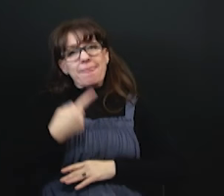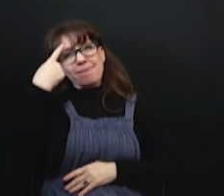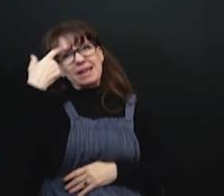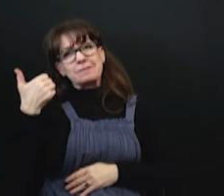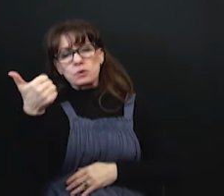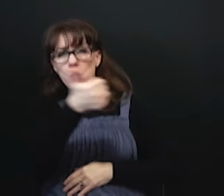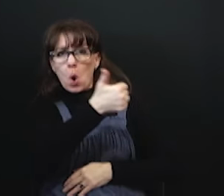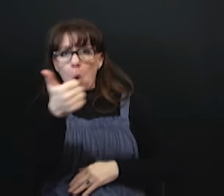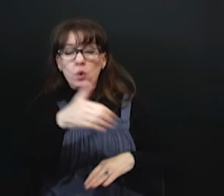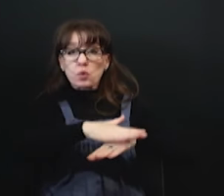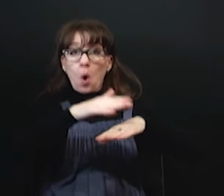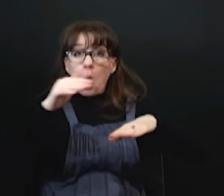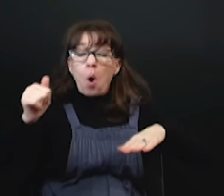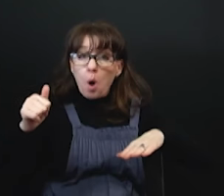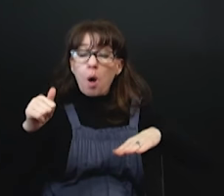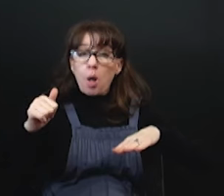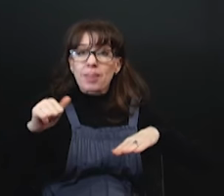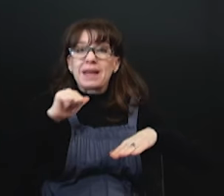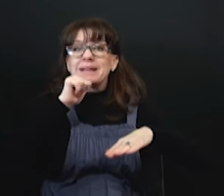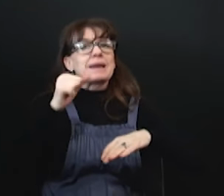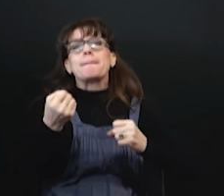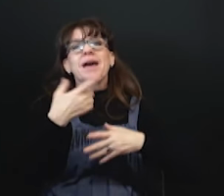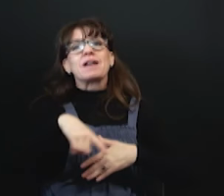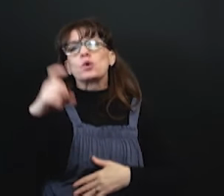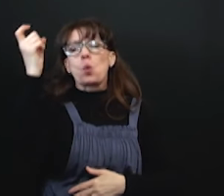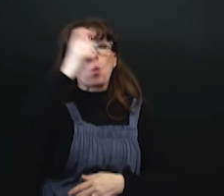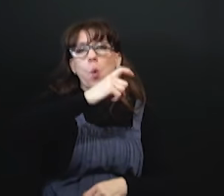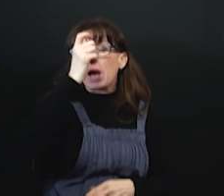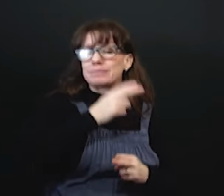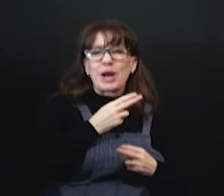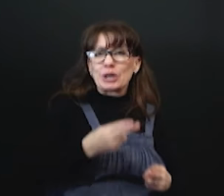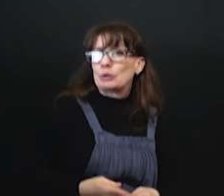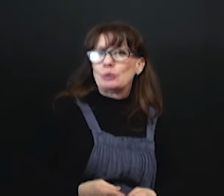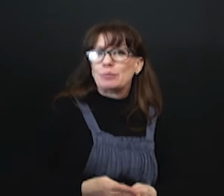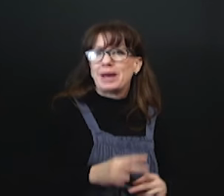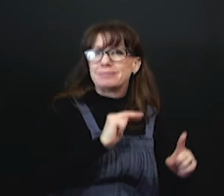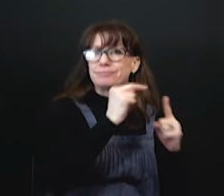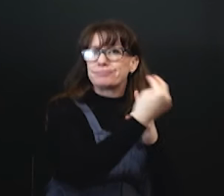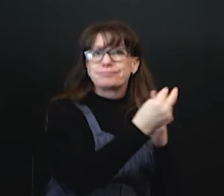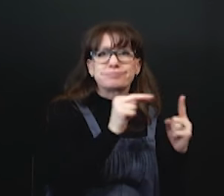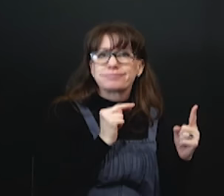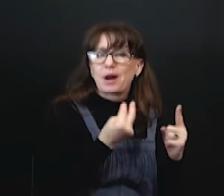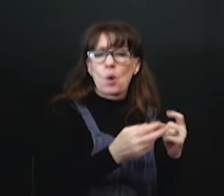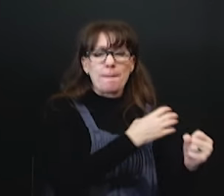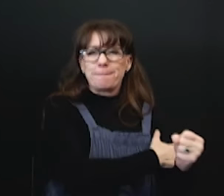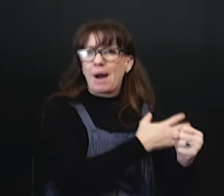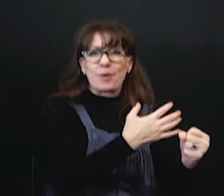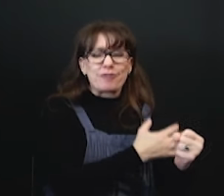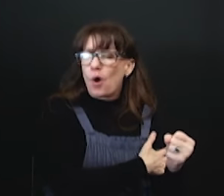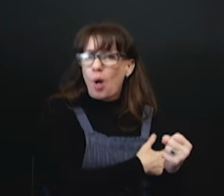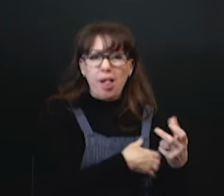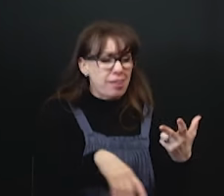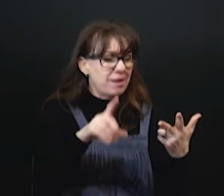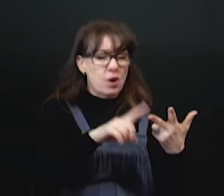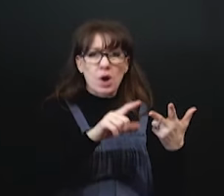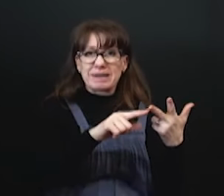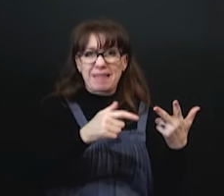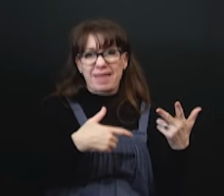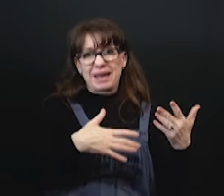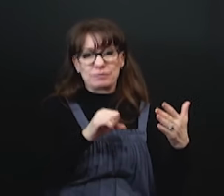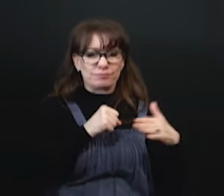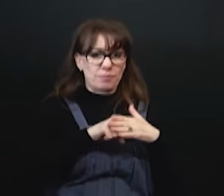own call, brothers and sisters. Not many of you were wise by human standards. Not many of you were powerful. Not many of you were of noble